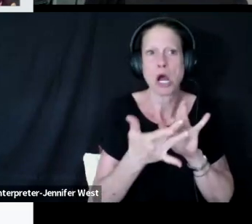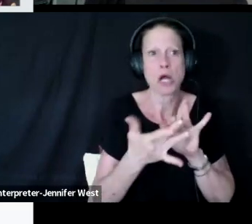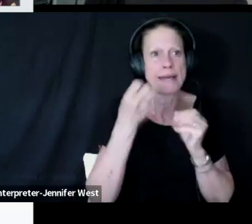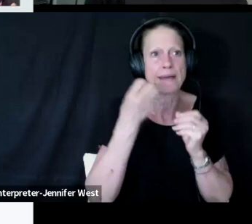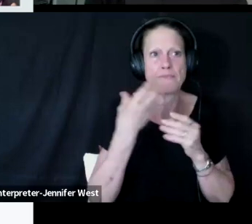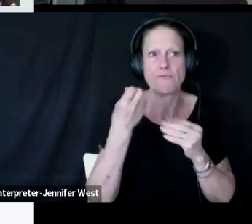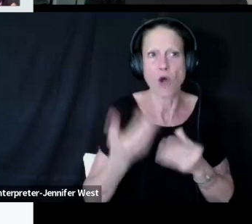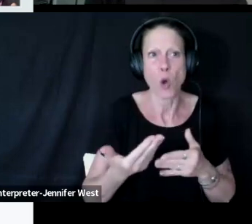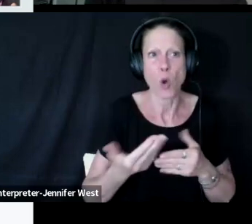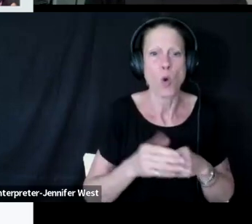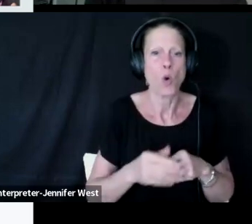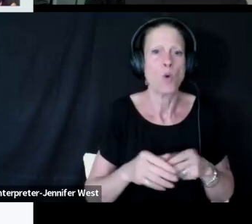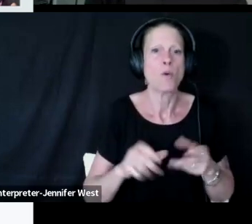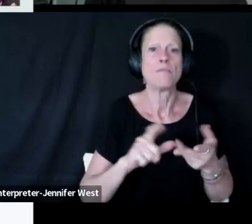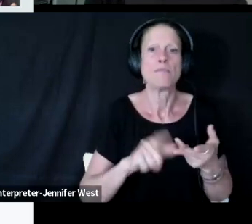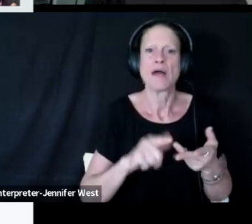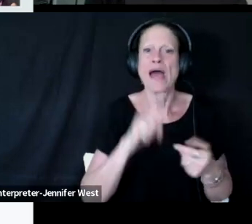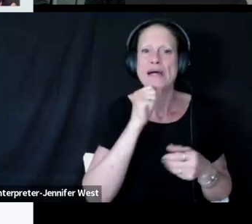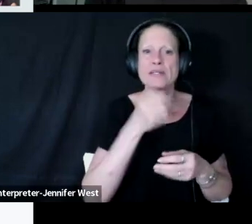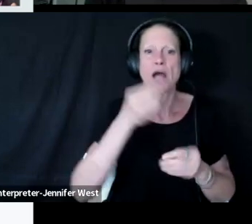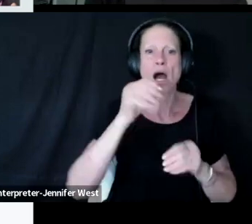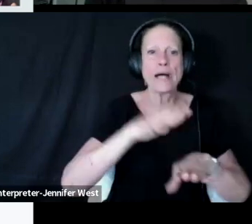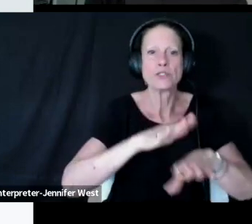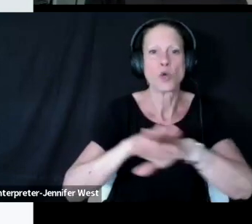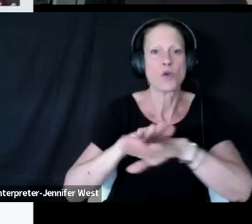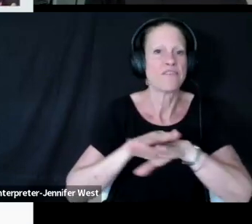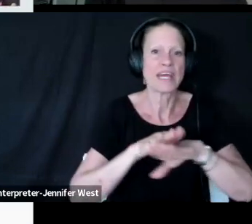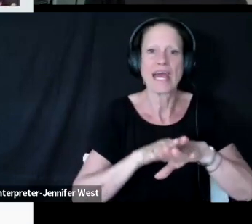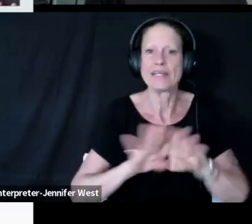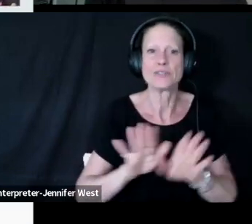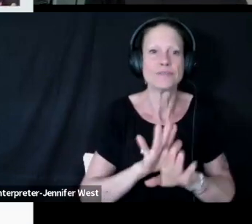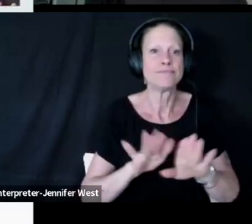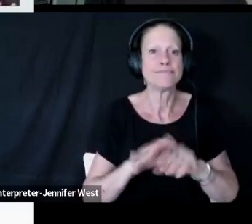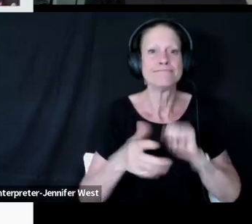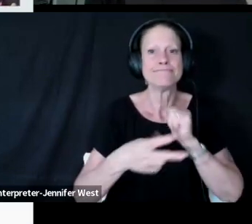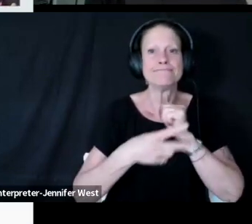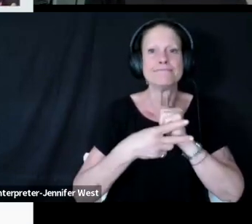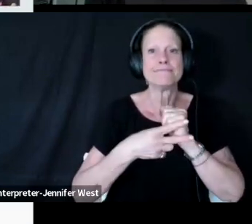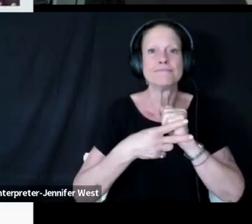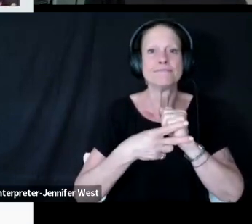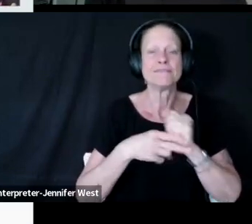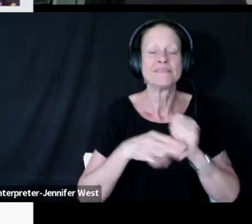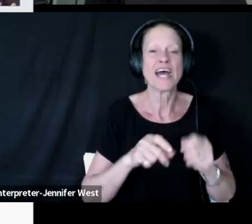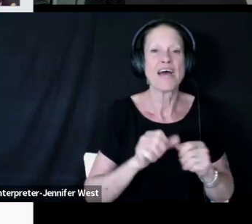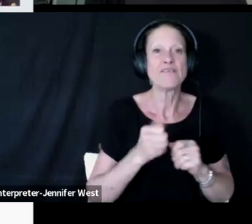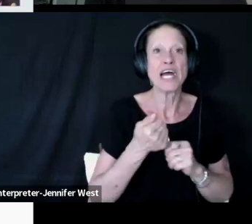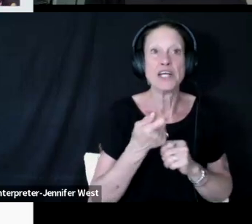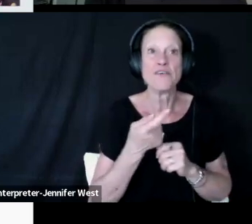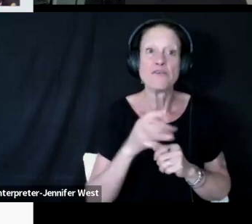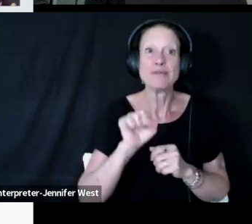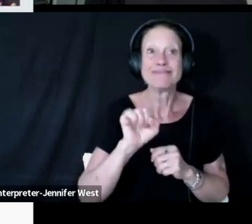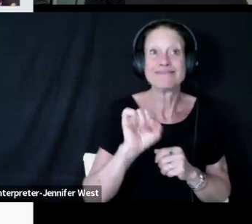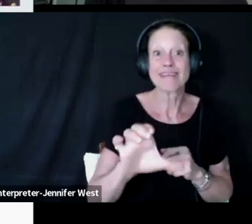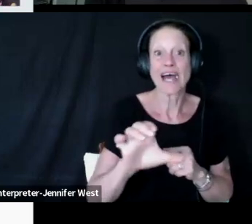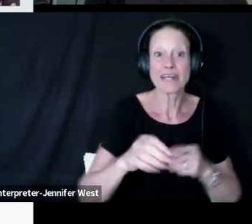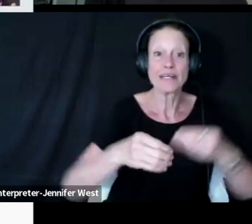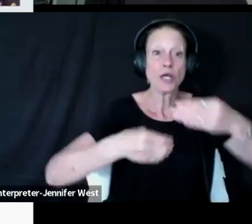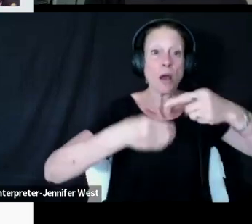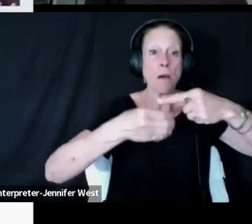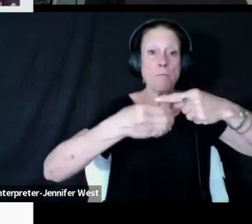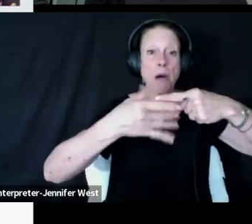include notifications. I'll go ahead and save this. And within seconds, you'll see down here on the bottom, we now have